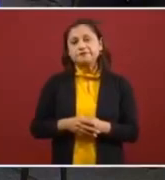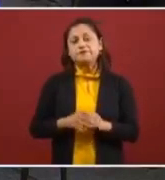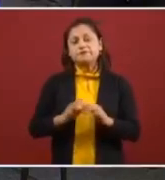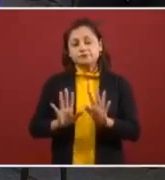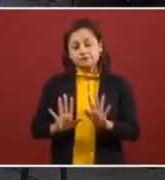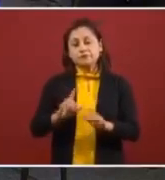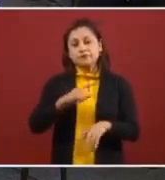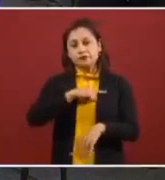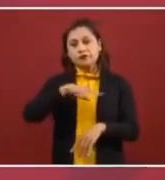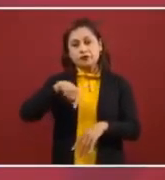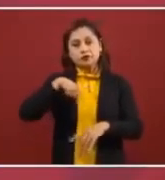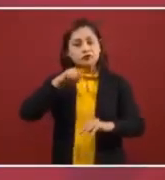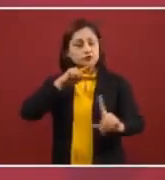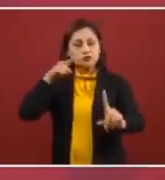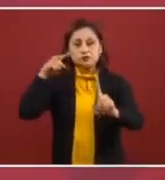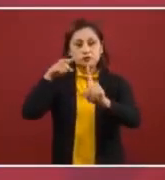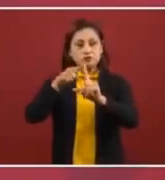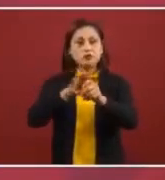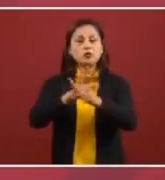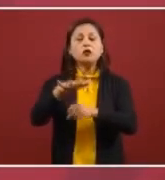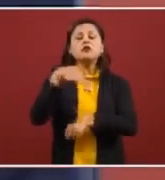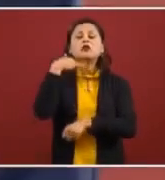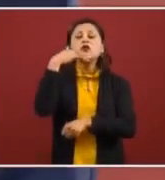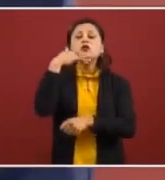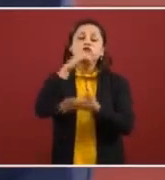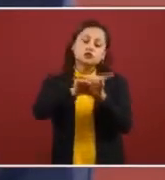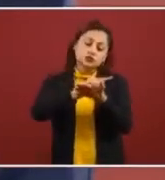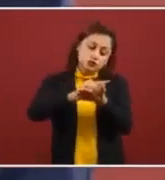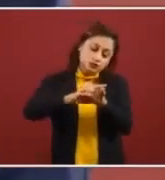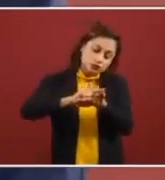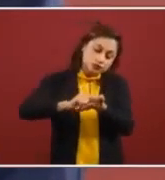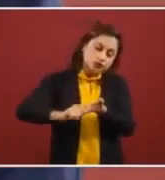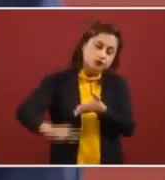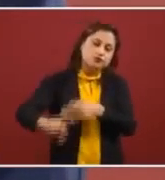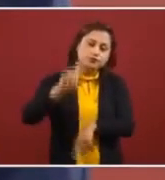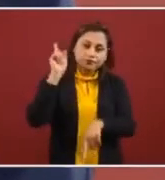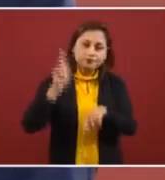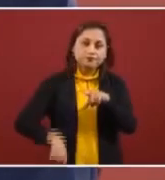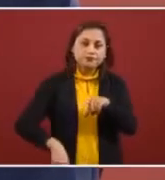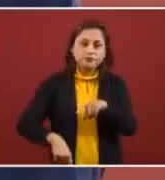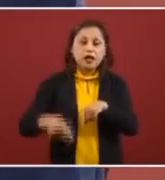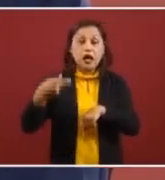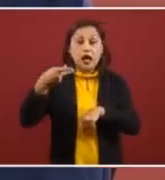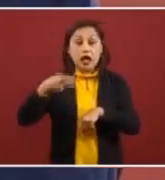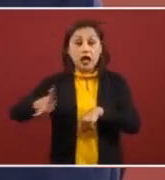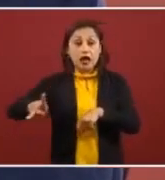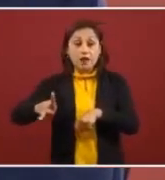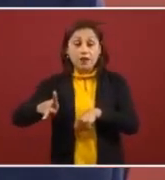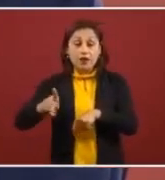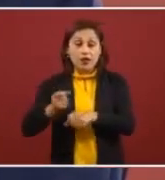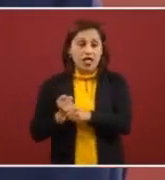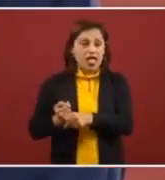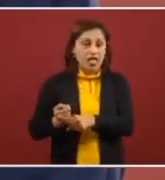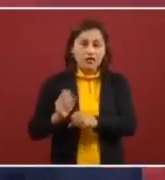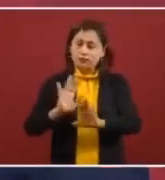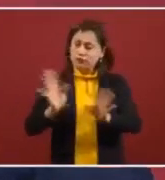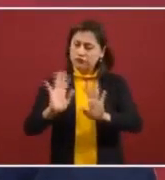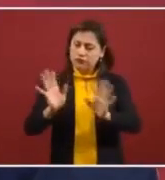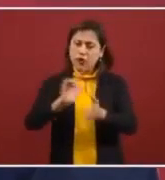And we want to end corruption and do it via a legal way